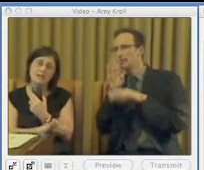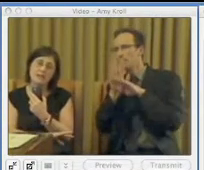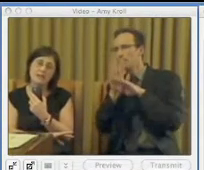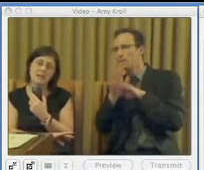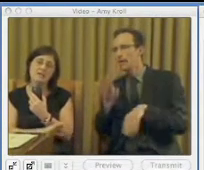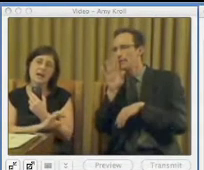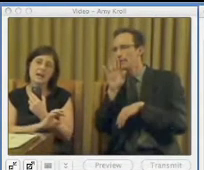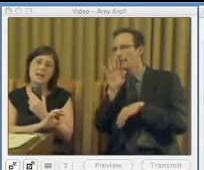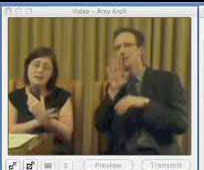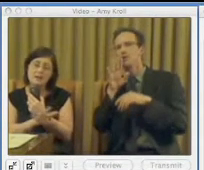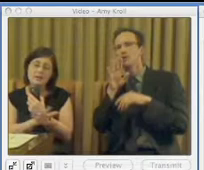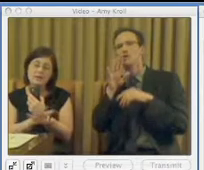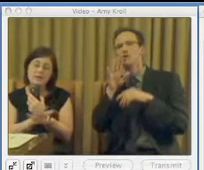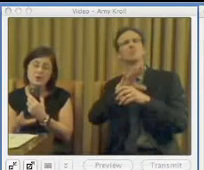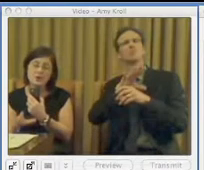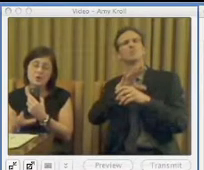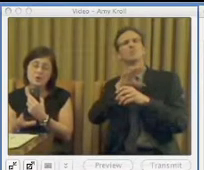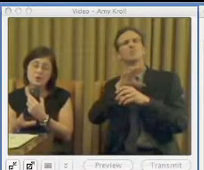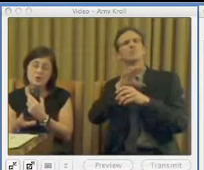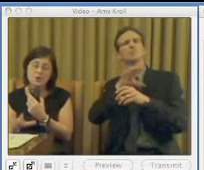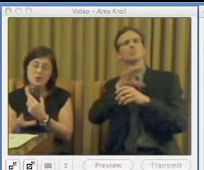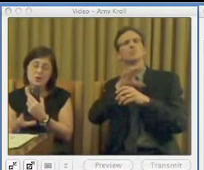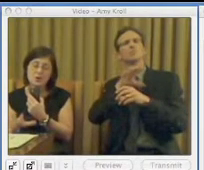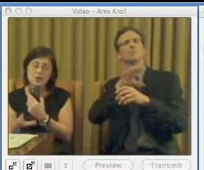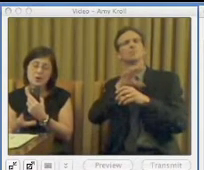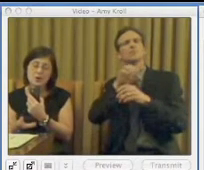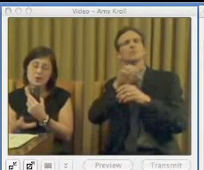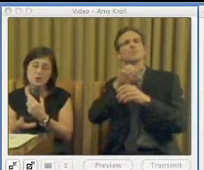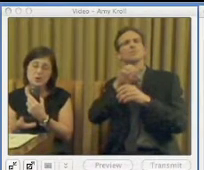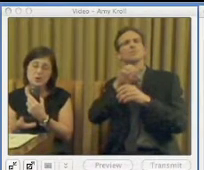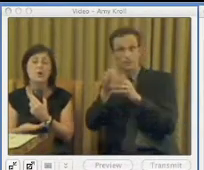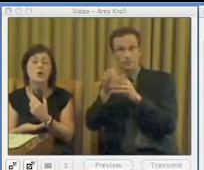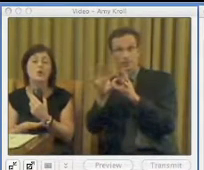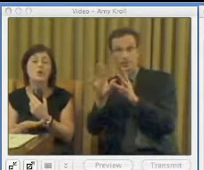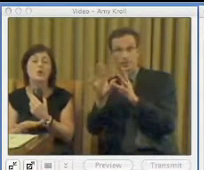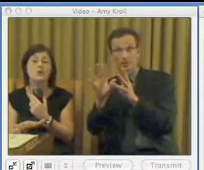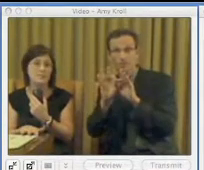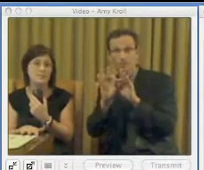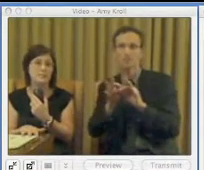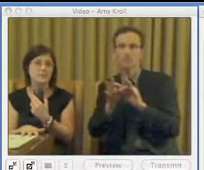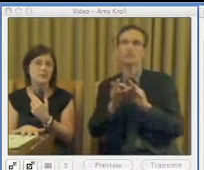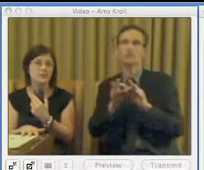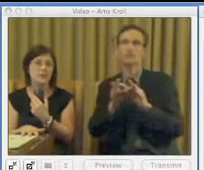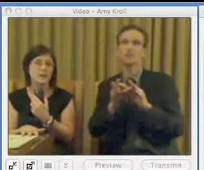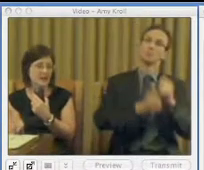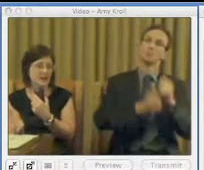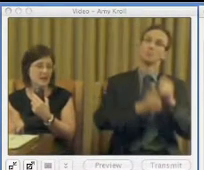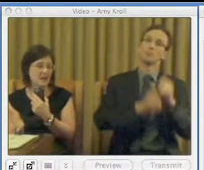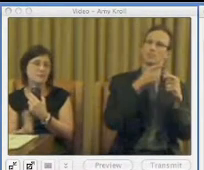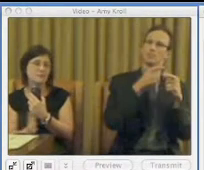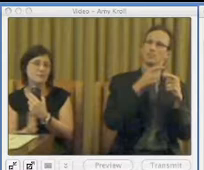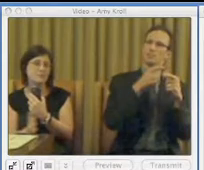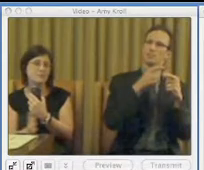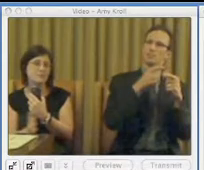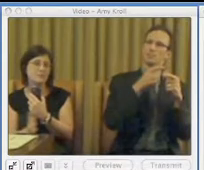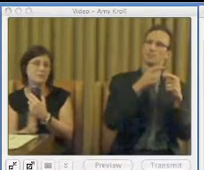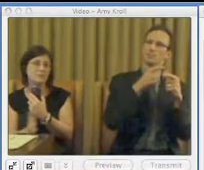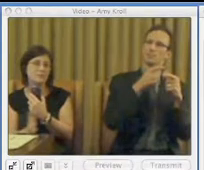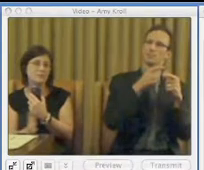generally, outside of conference settings, anywhere in the community, spoken language interpreters will work consecutively because they